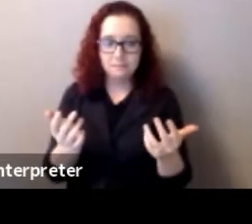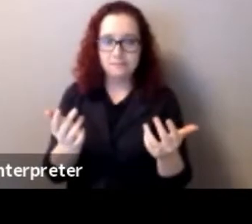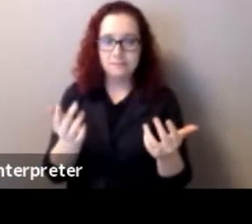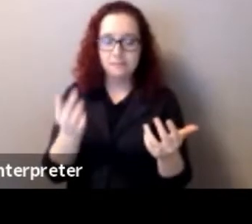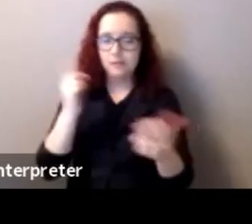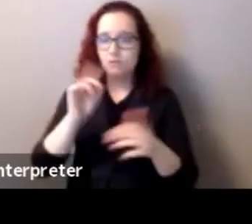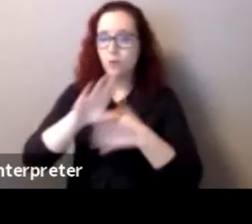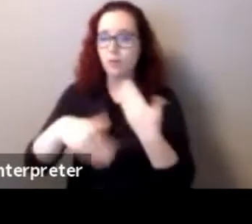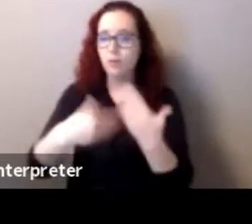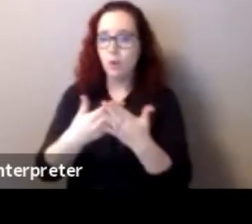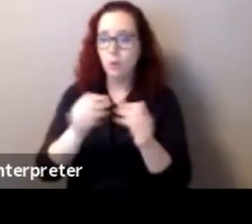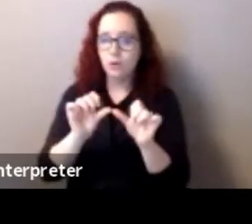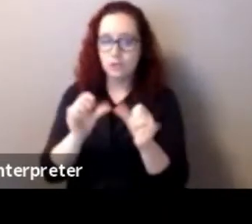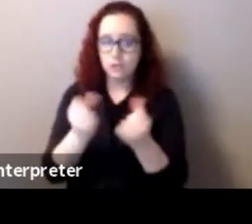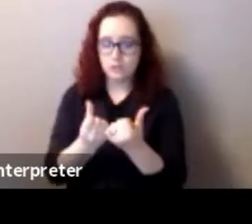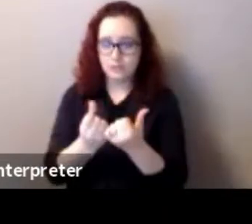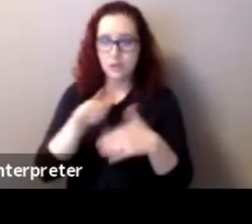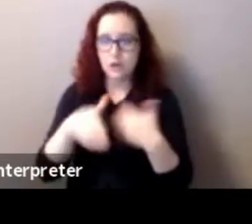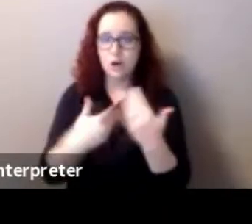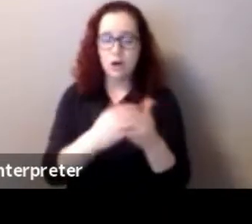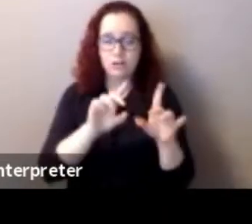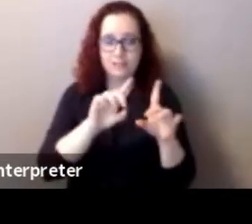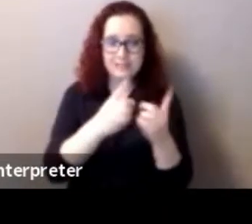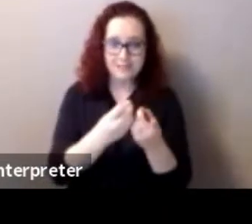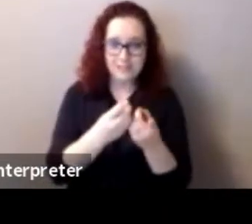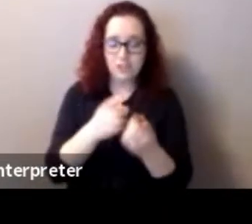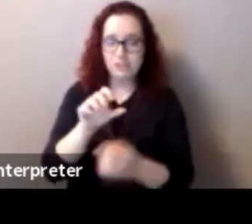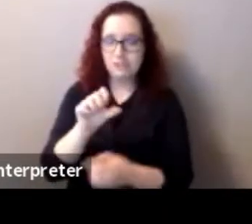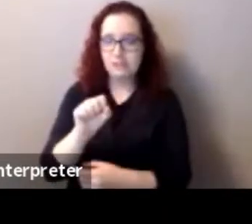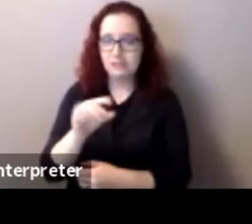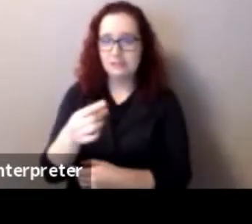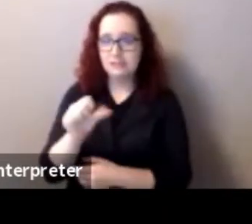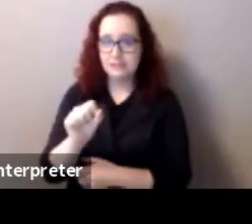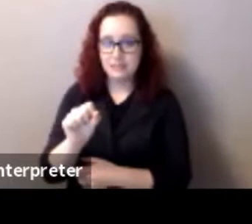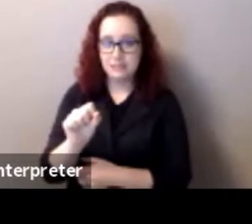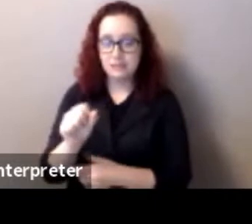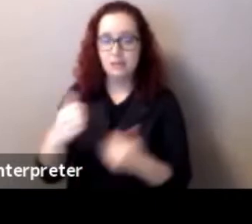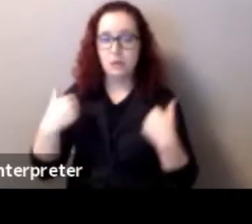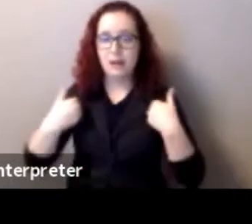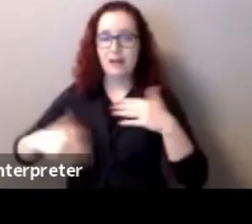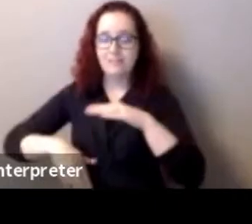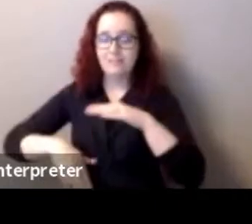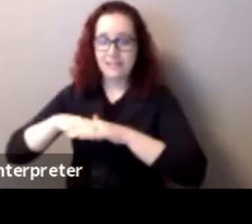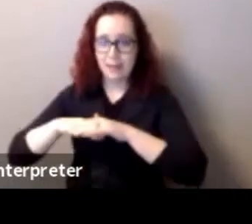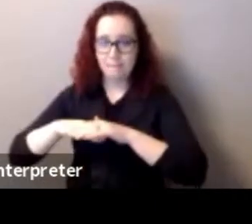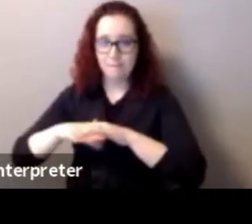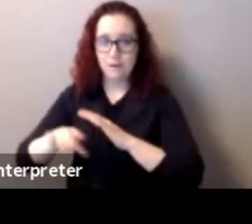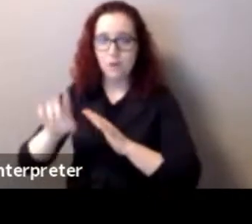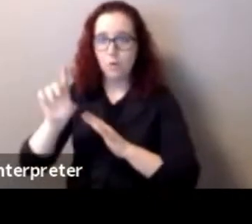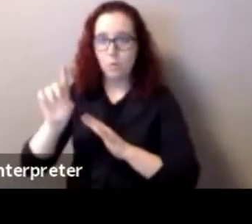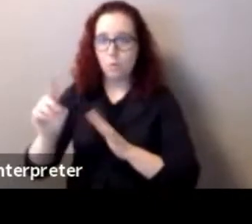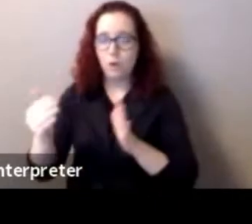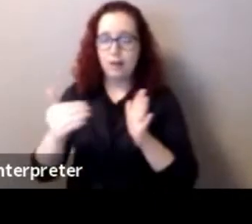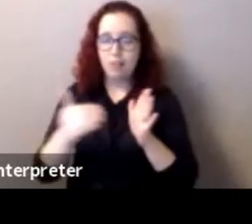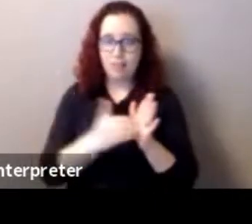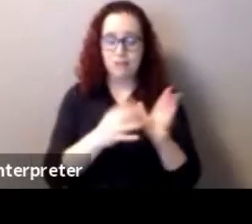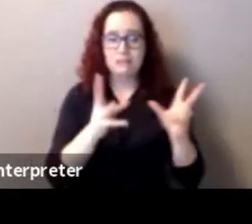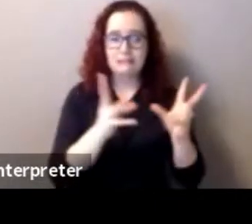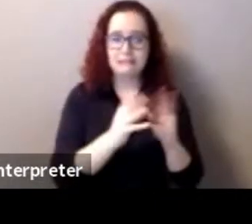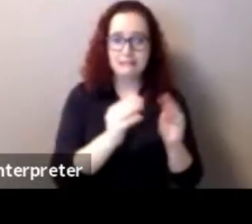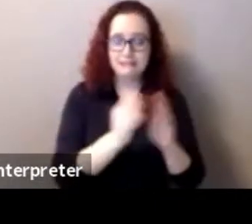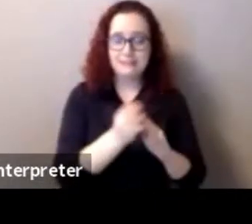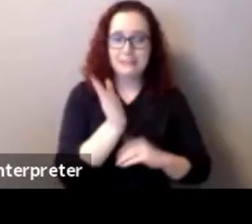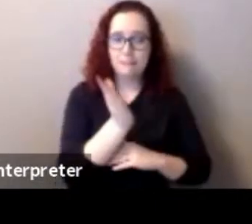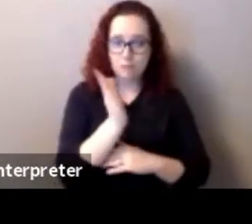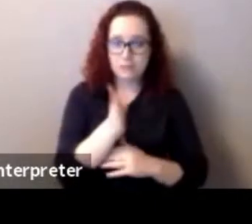association, all division SIGs and units, there is a cap of 1,000 symposia and paper sessions that are